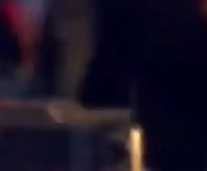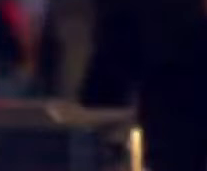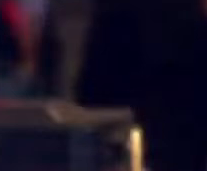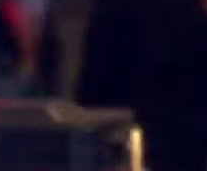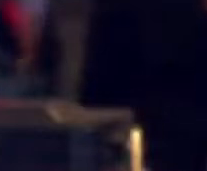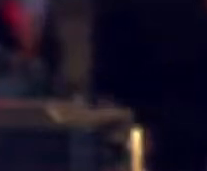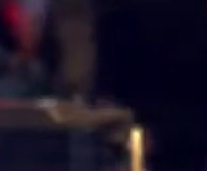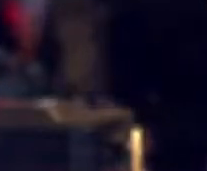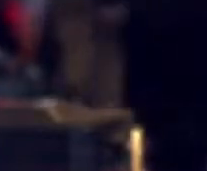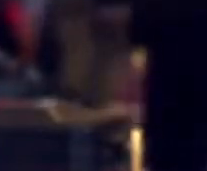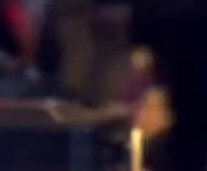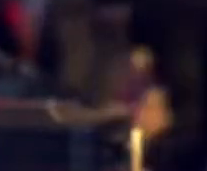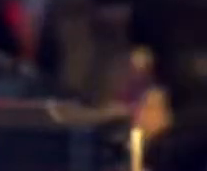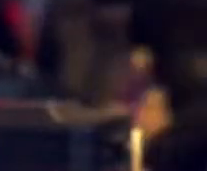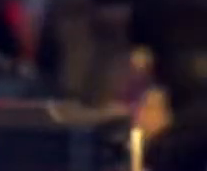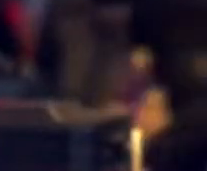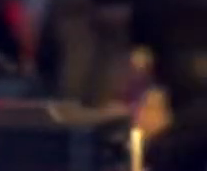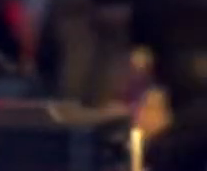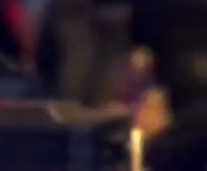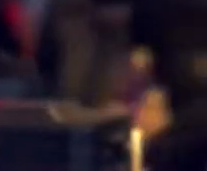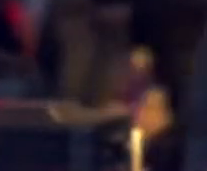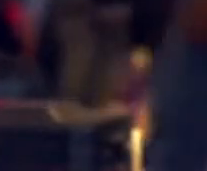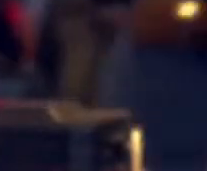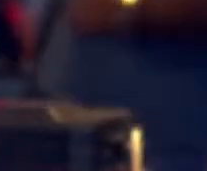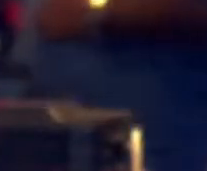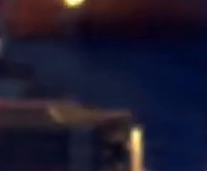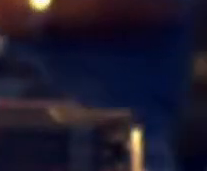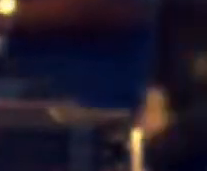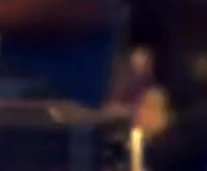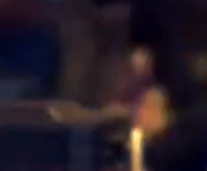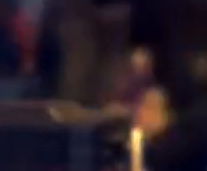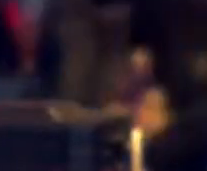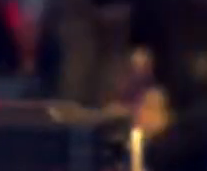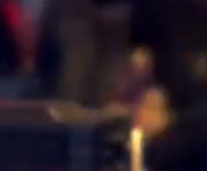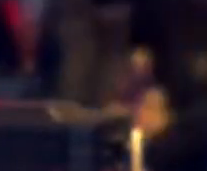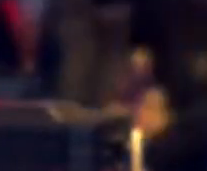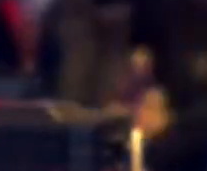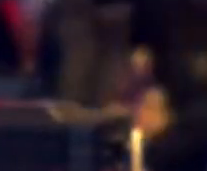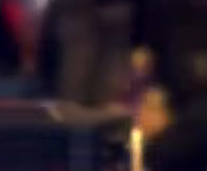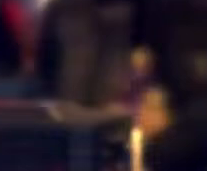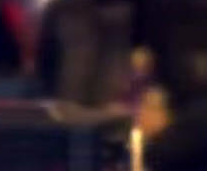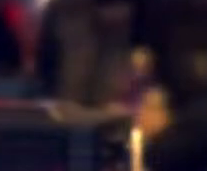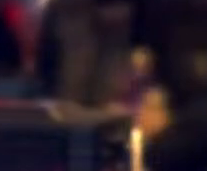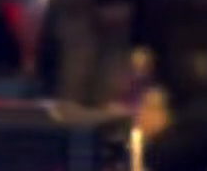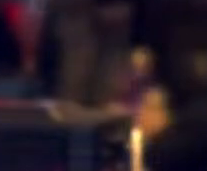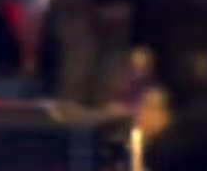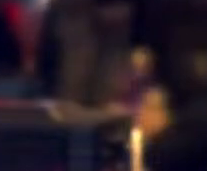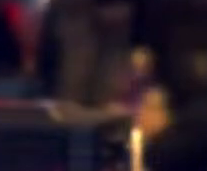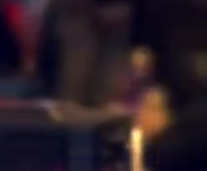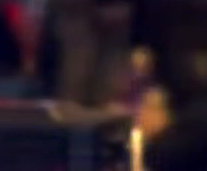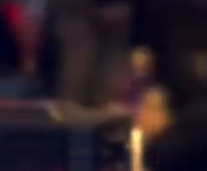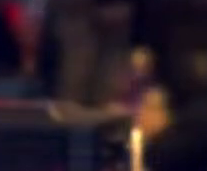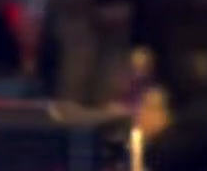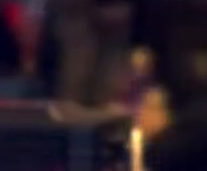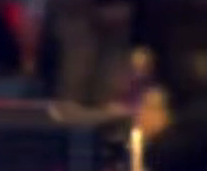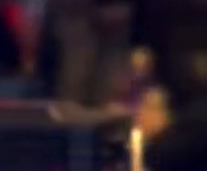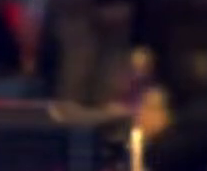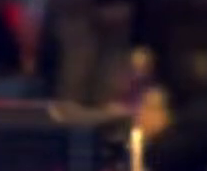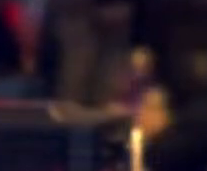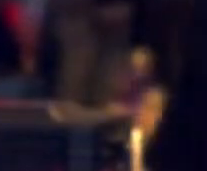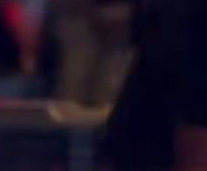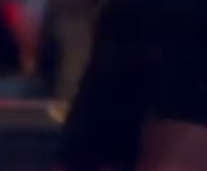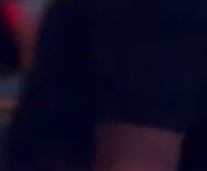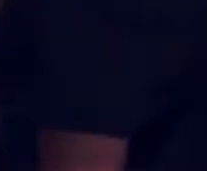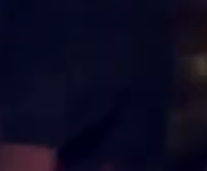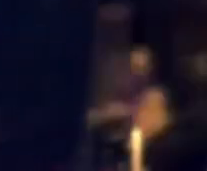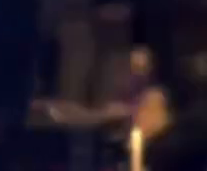You can now watch News First bulletins live on YouTube. That's not all. The developments of news stories can be found on our YouTube channel as well.